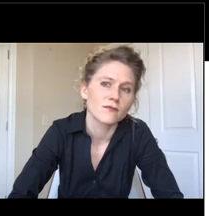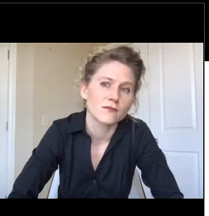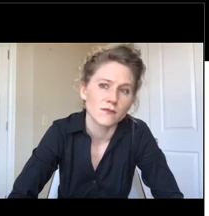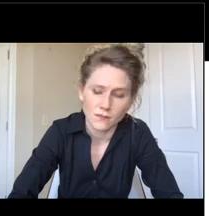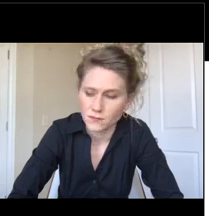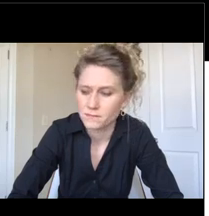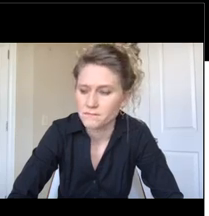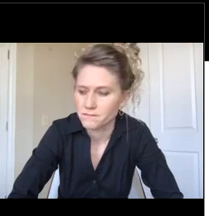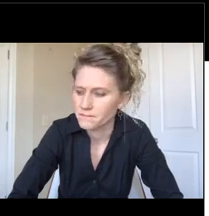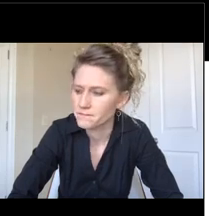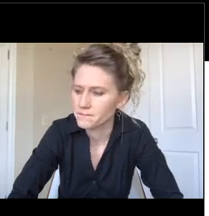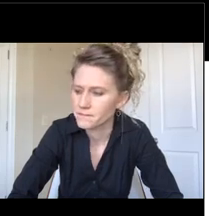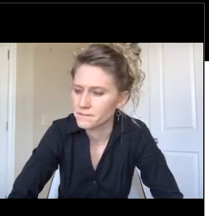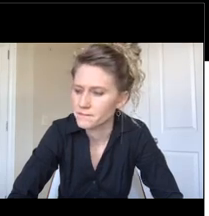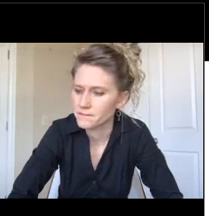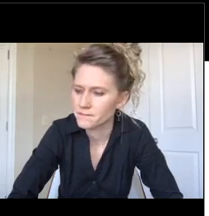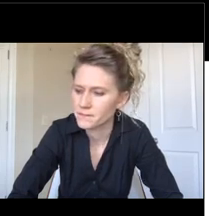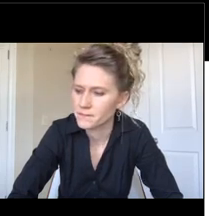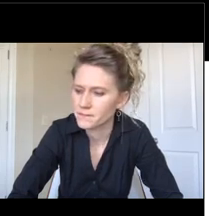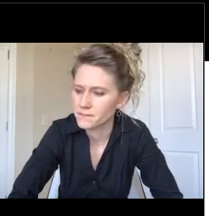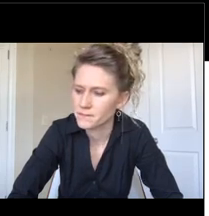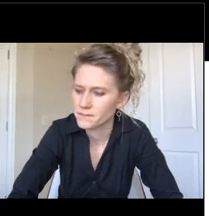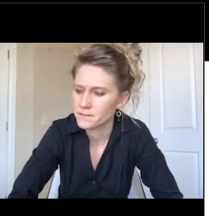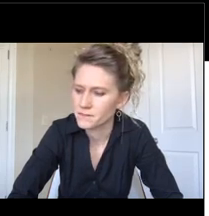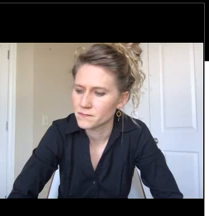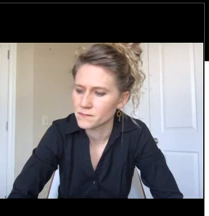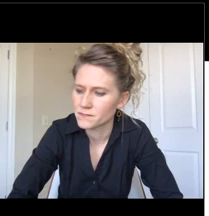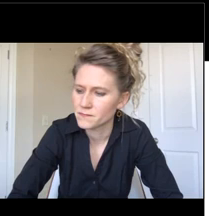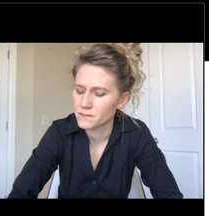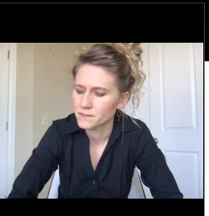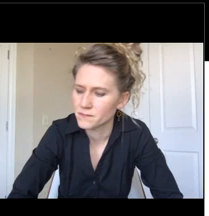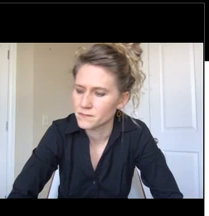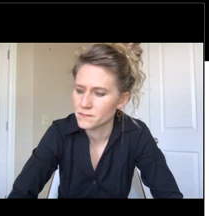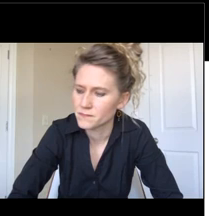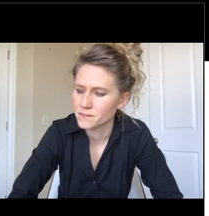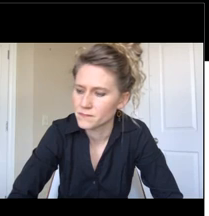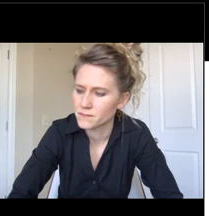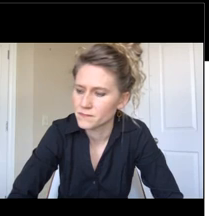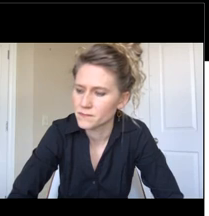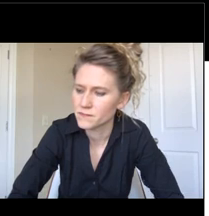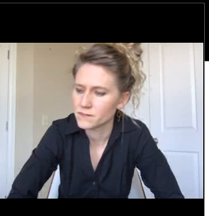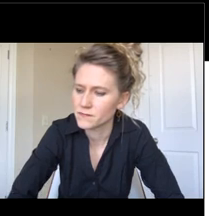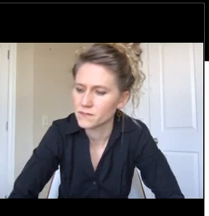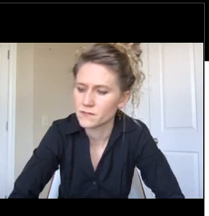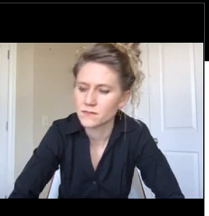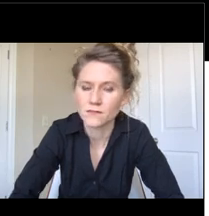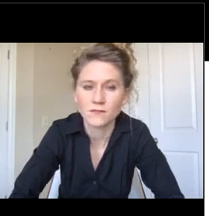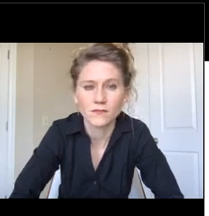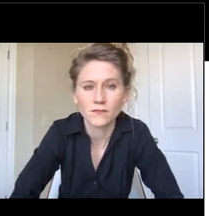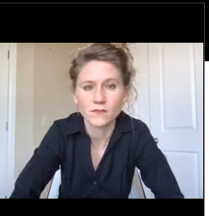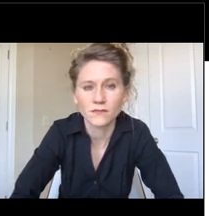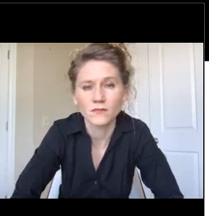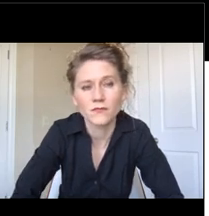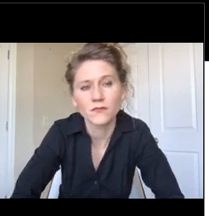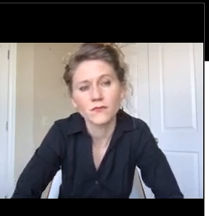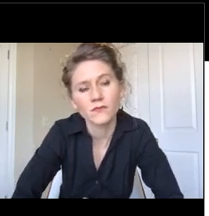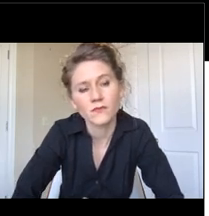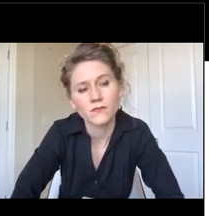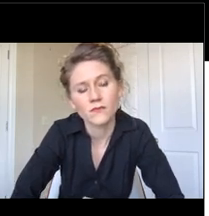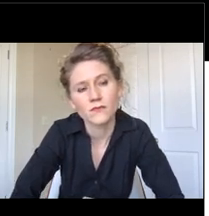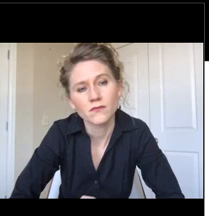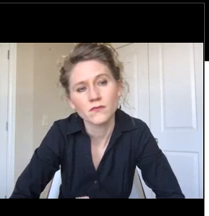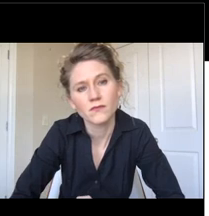They wanted to make sure the cities and counties were getting these projects out and using that money right away to stimulate the economy. So